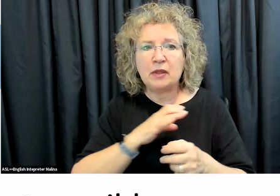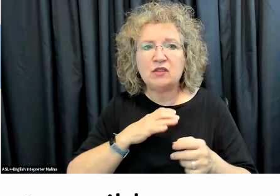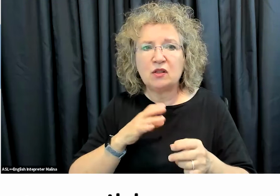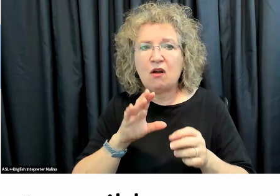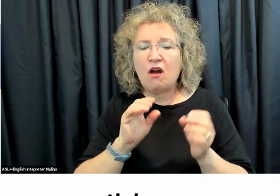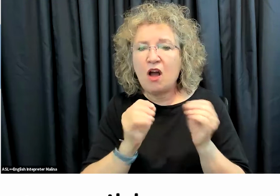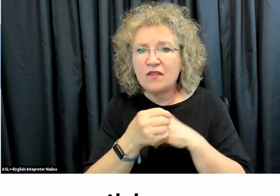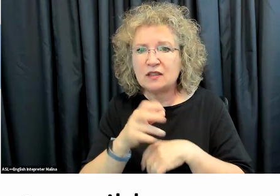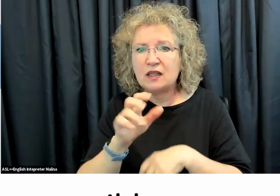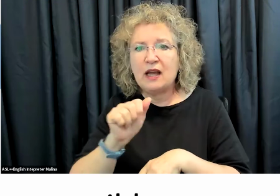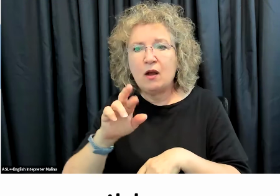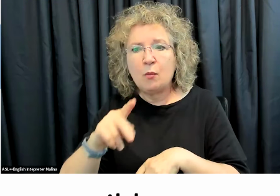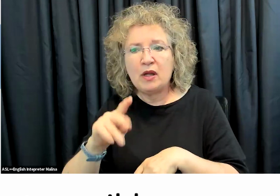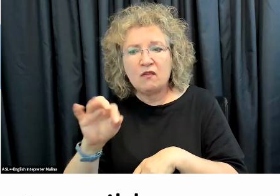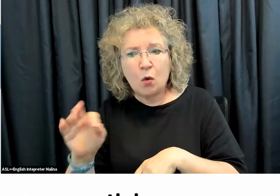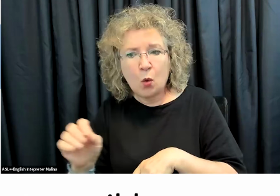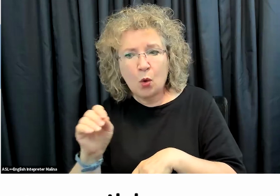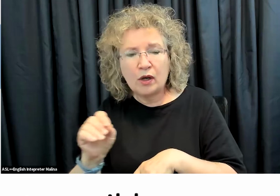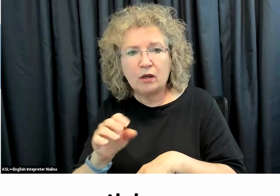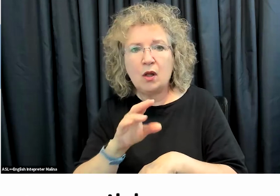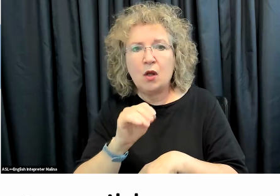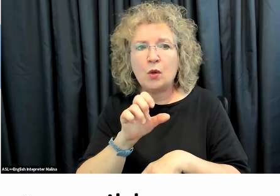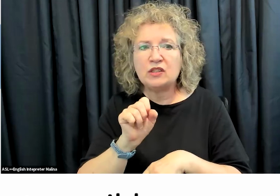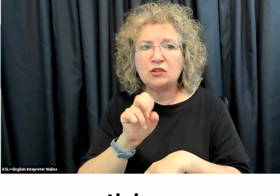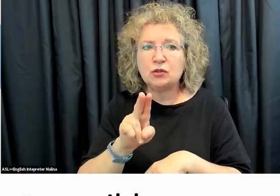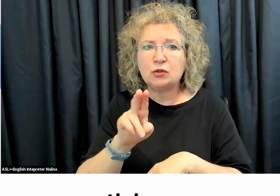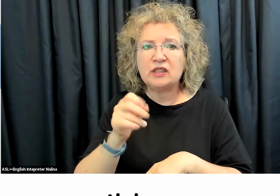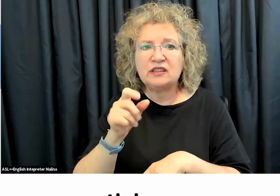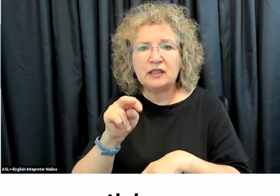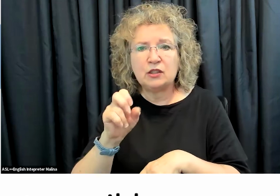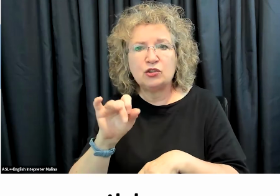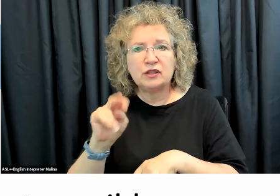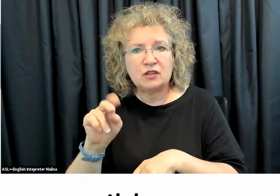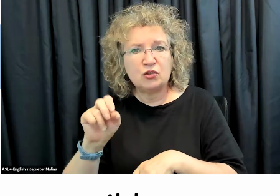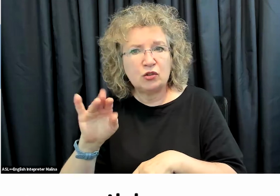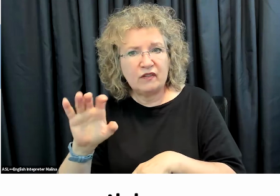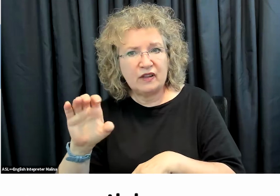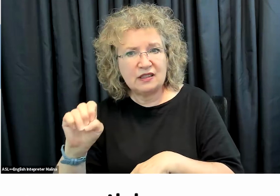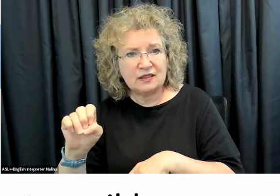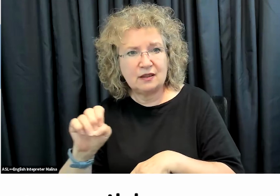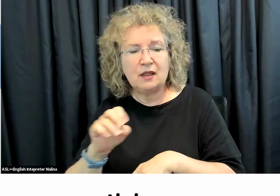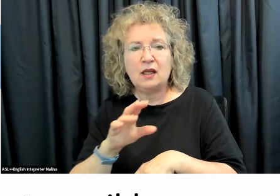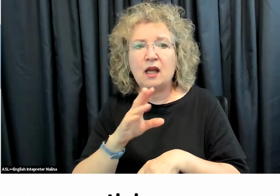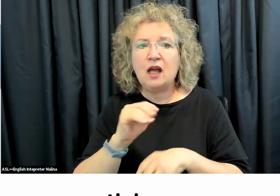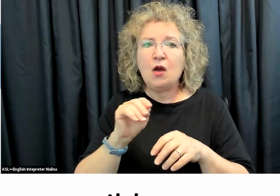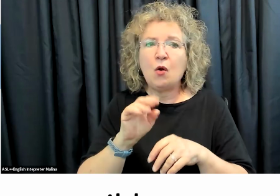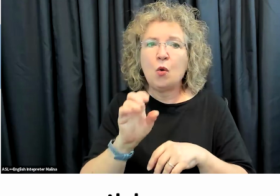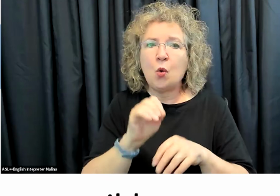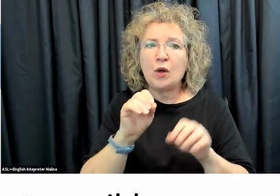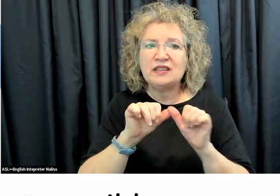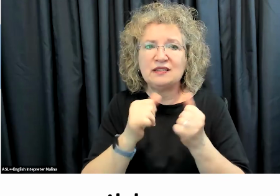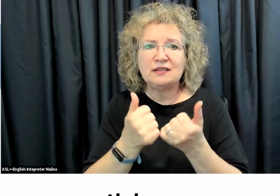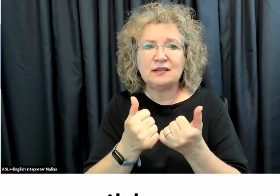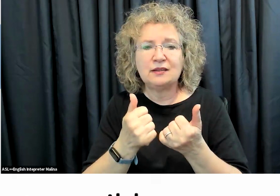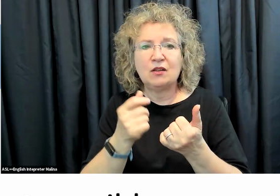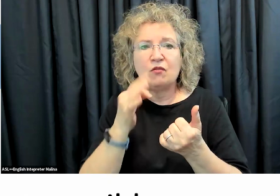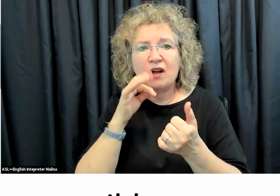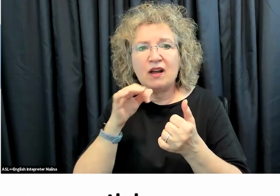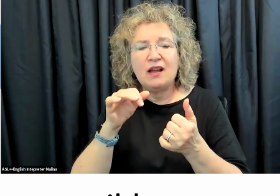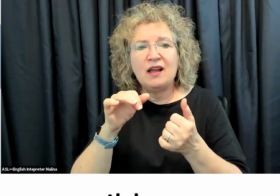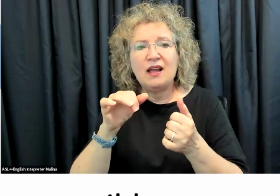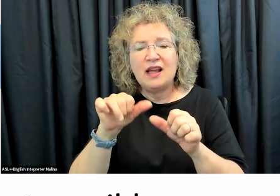Grant, Oregon State University Extension Service, and Oregon Association of Area Agencies on Aging. Thank you to